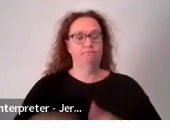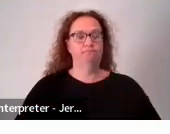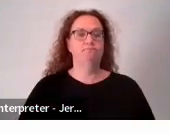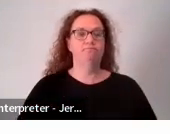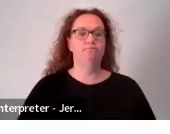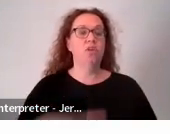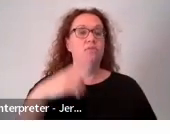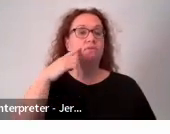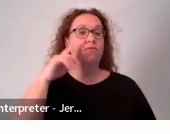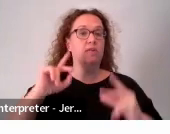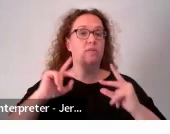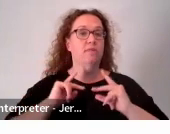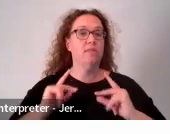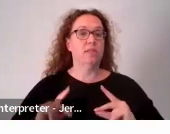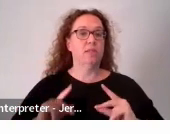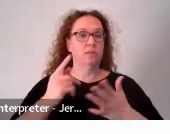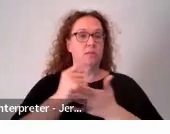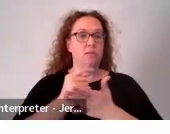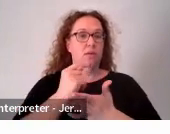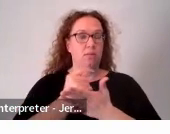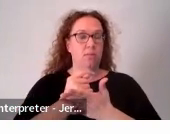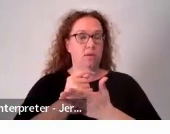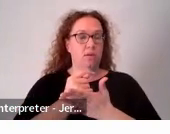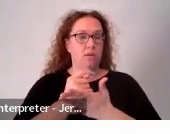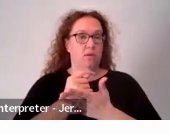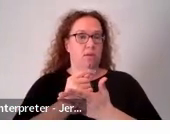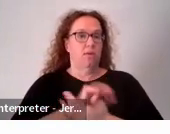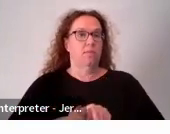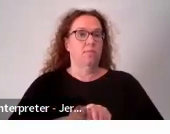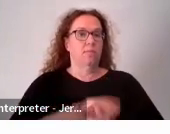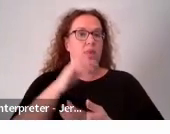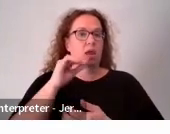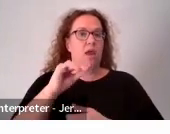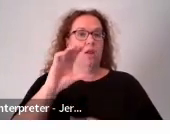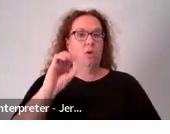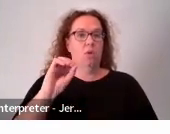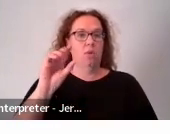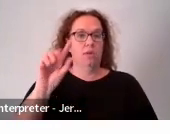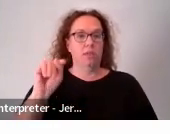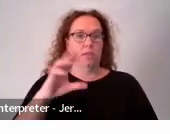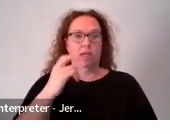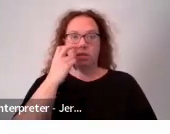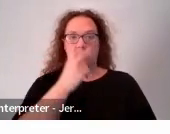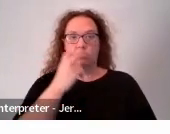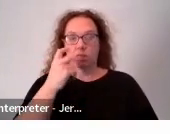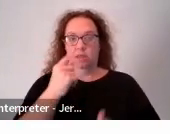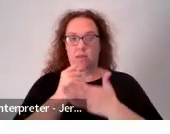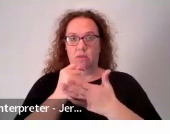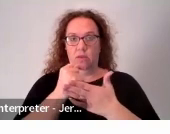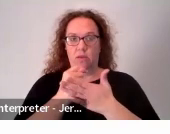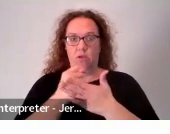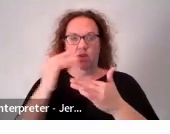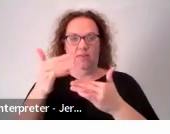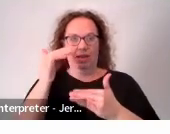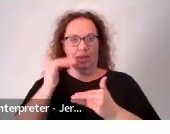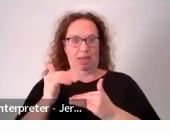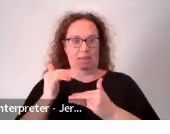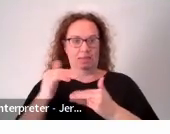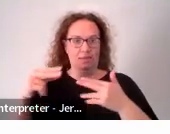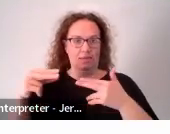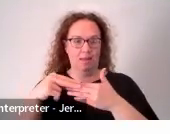And for physical therapy and then occupational and speech therapy, I think you are on that next